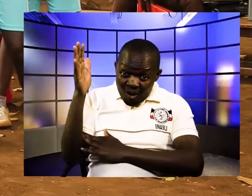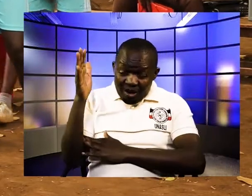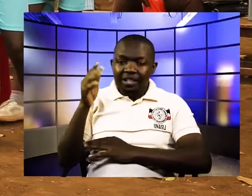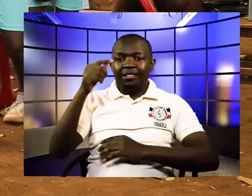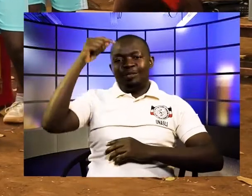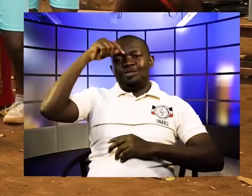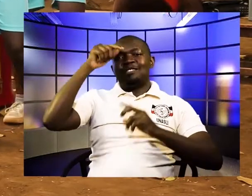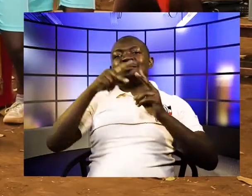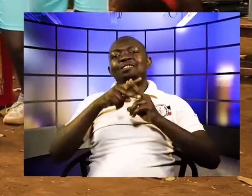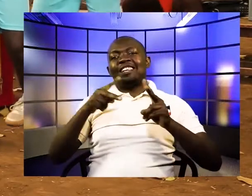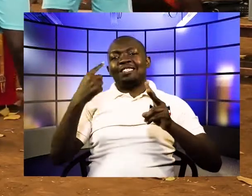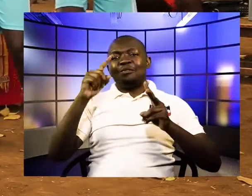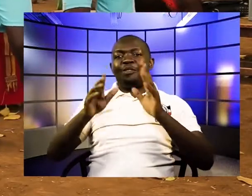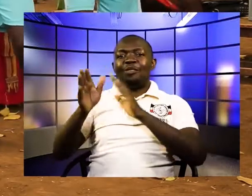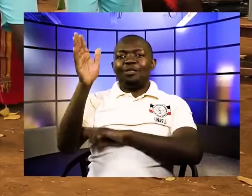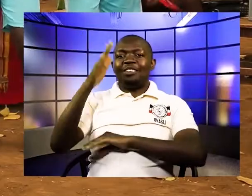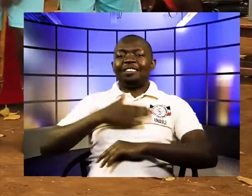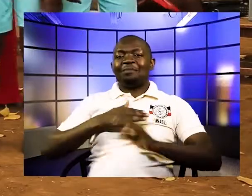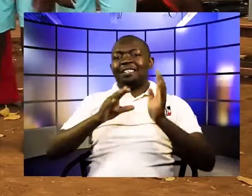country.